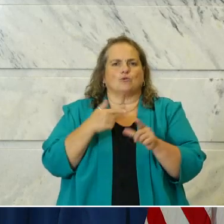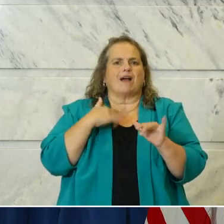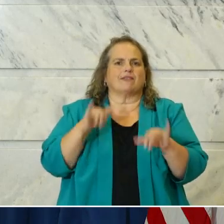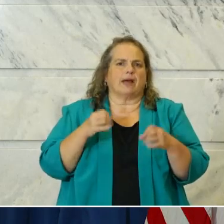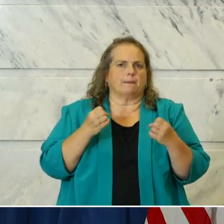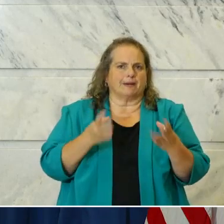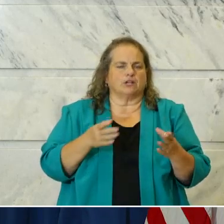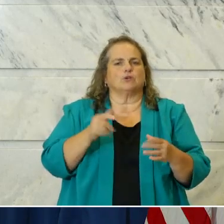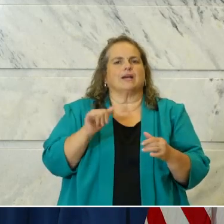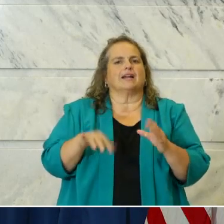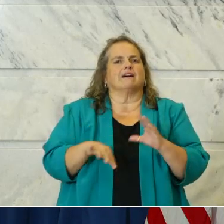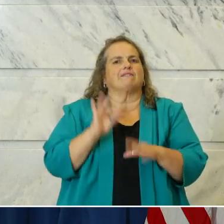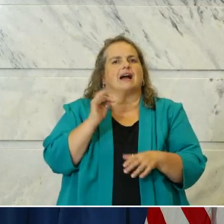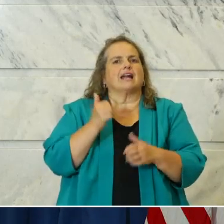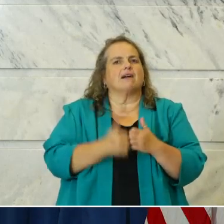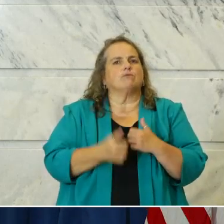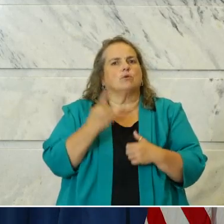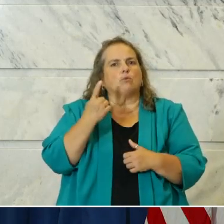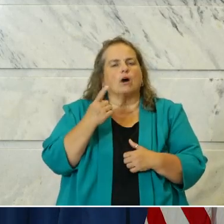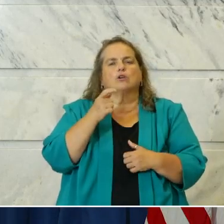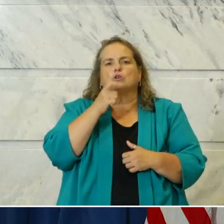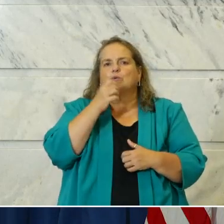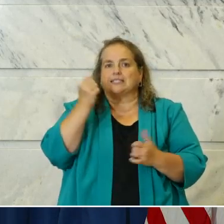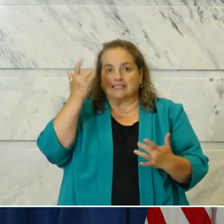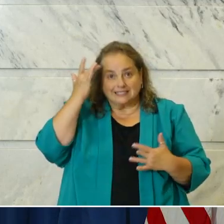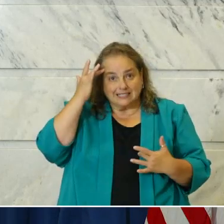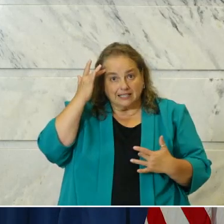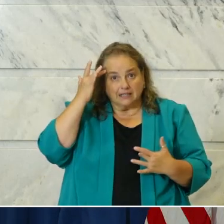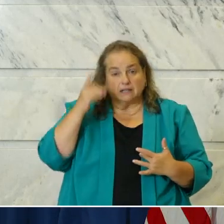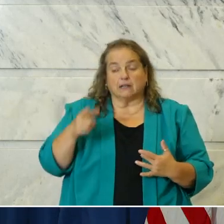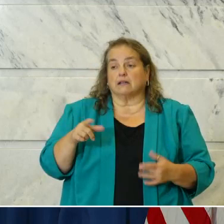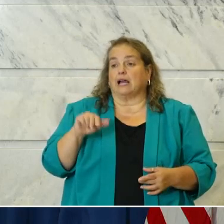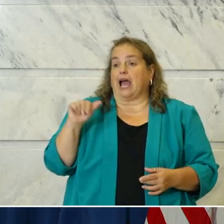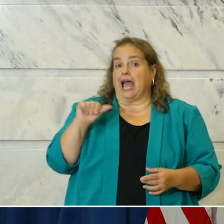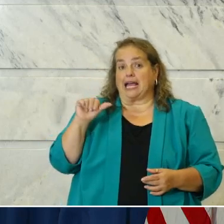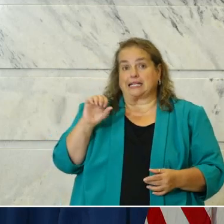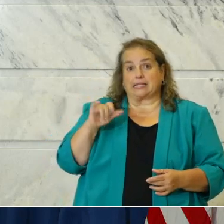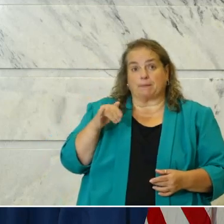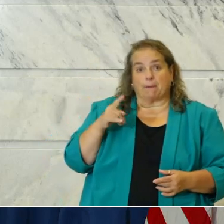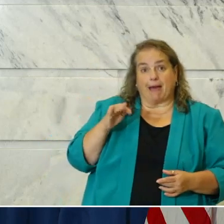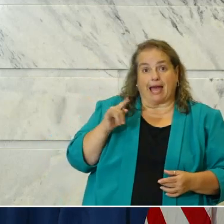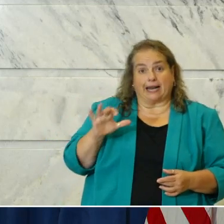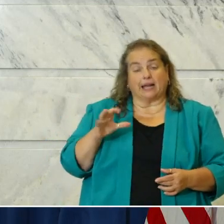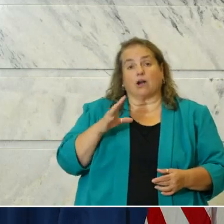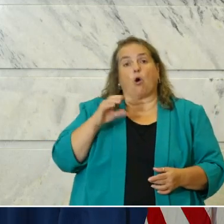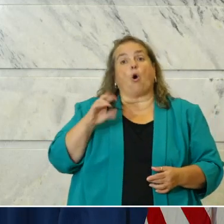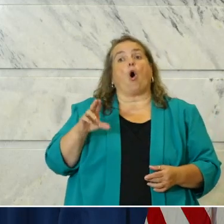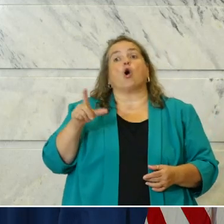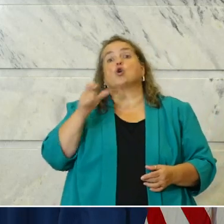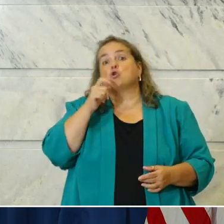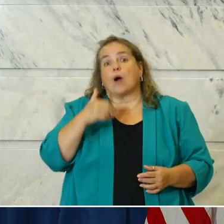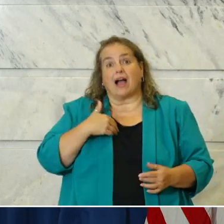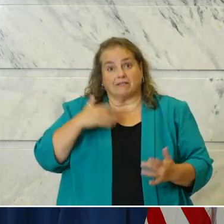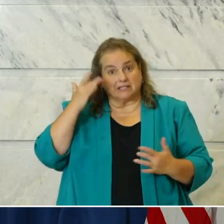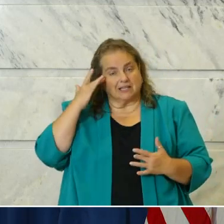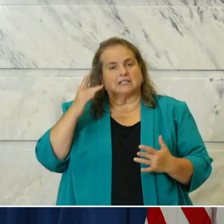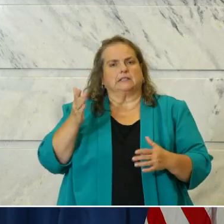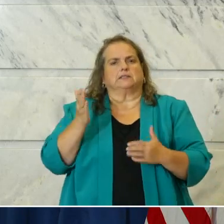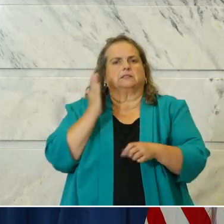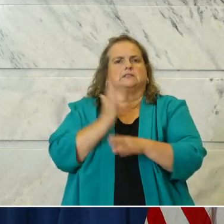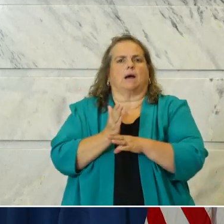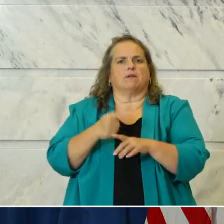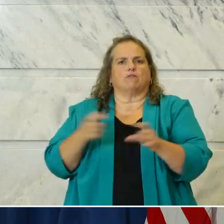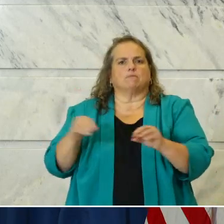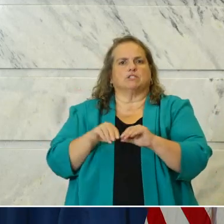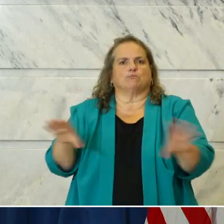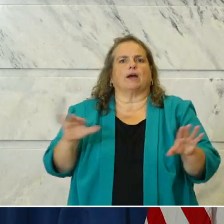find everybody that's infected, everybody that's symptomatic and asymptomatic, and then take the steps to prevent it from being spread. I think we're doing a better